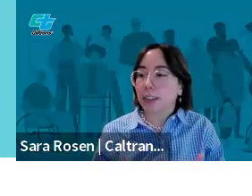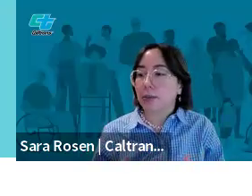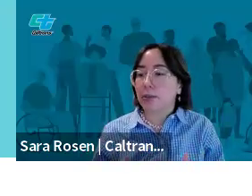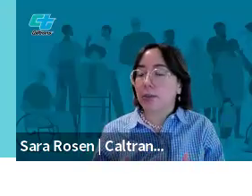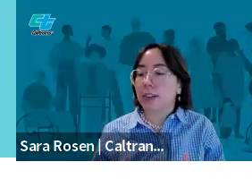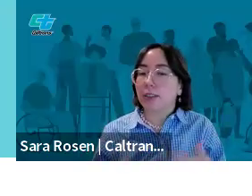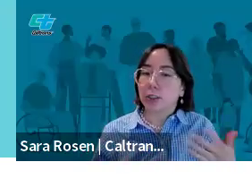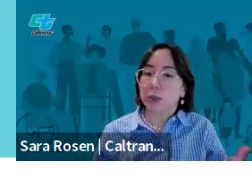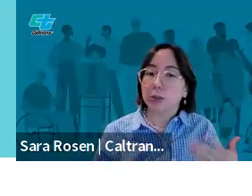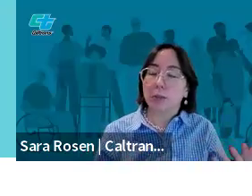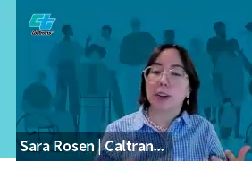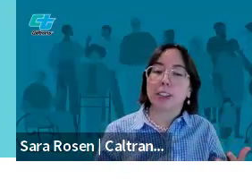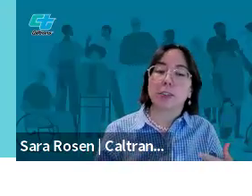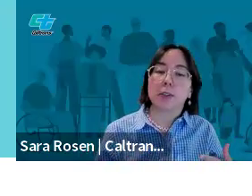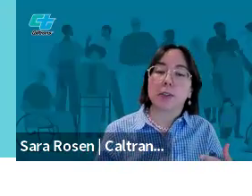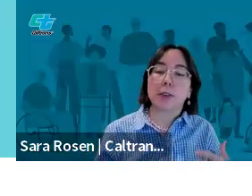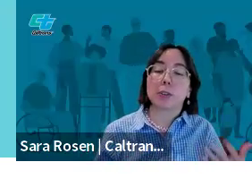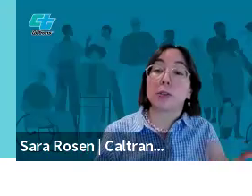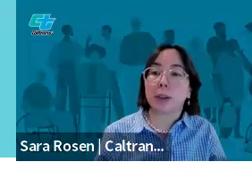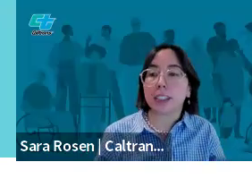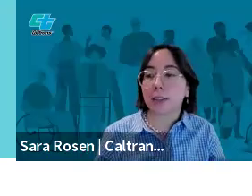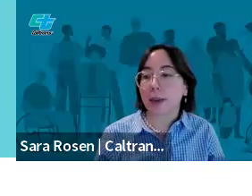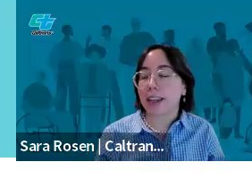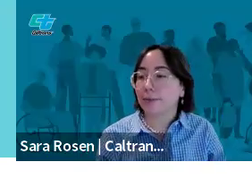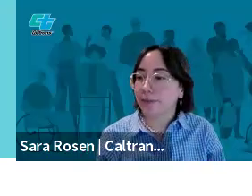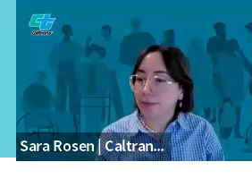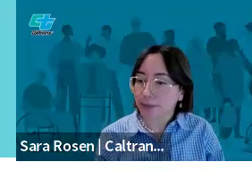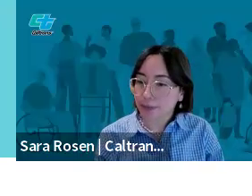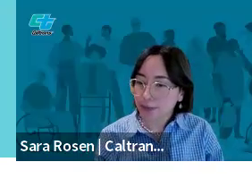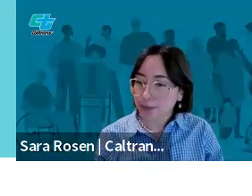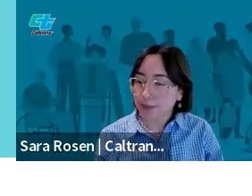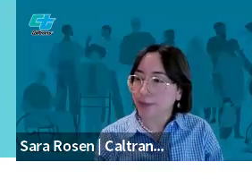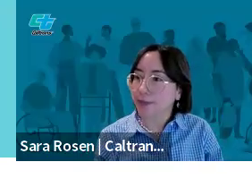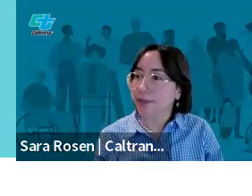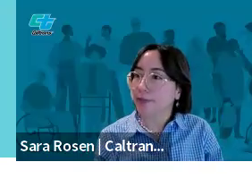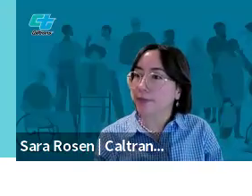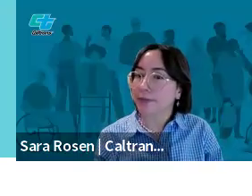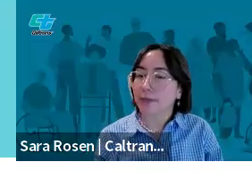easy as possible, reduce burdens for folks to participate.